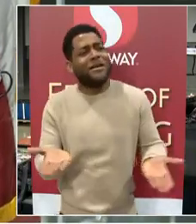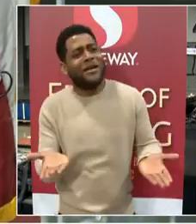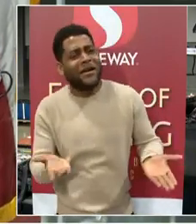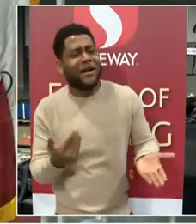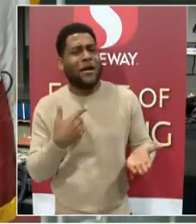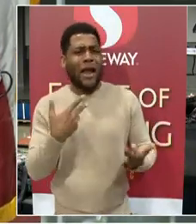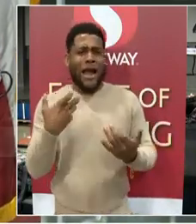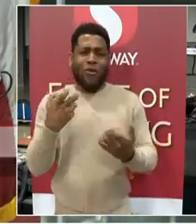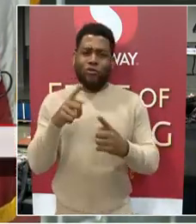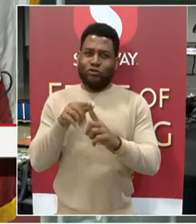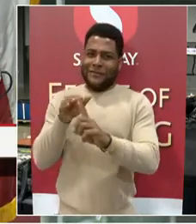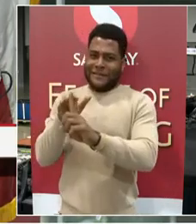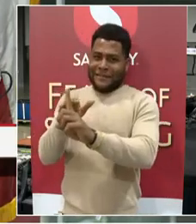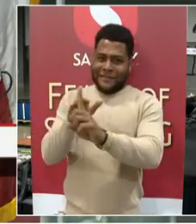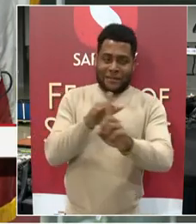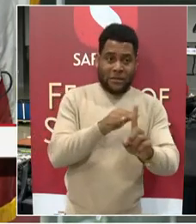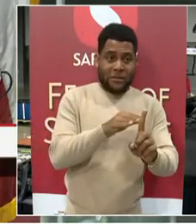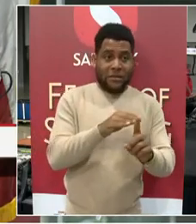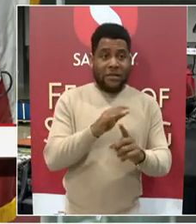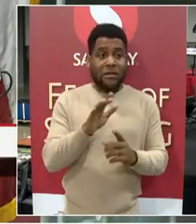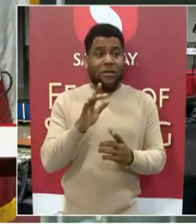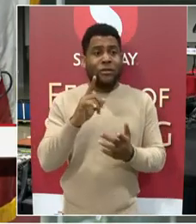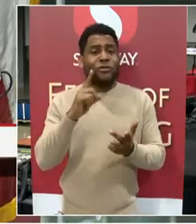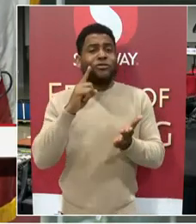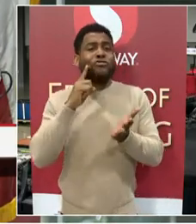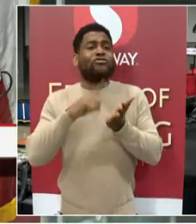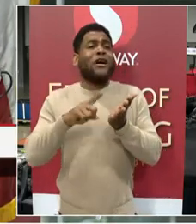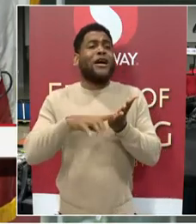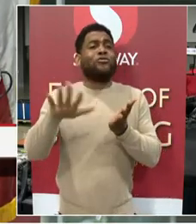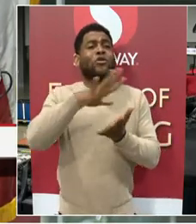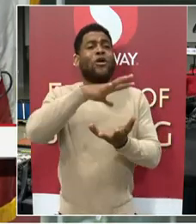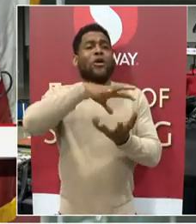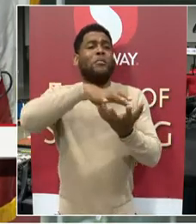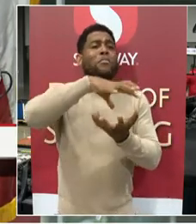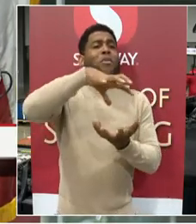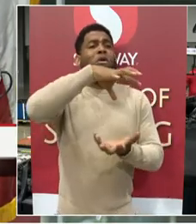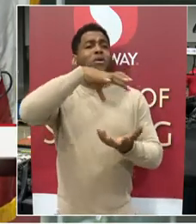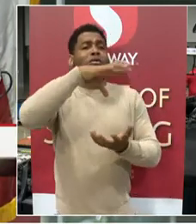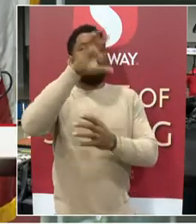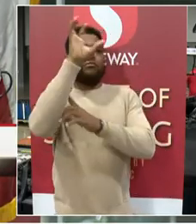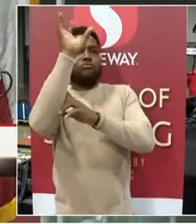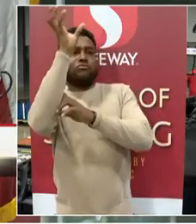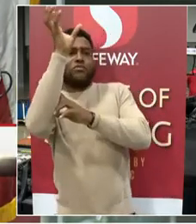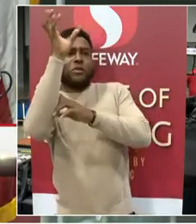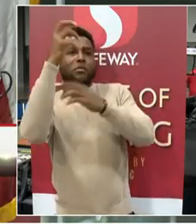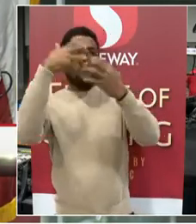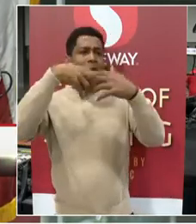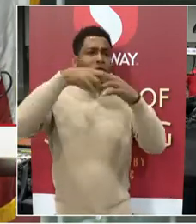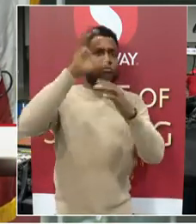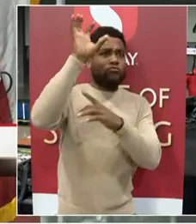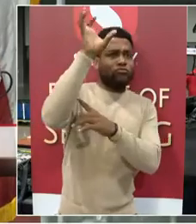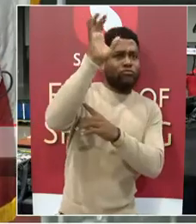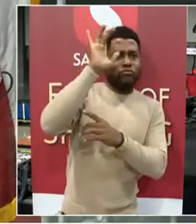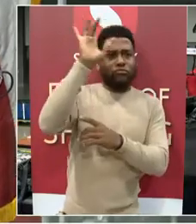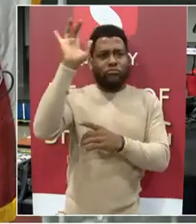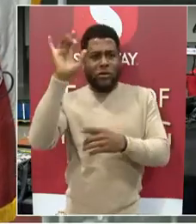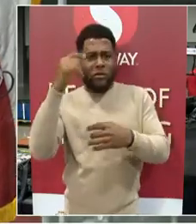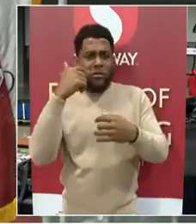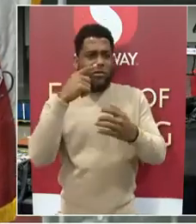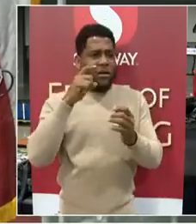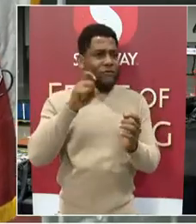smoke detectors. And if you need some help with that, dial 311 and we'll come check them for you. Have a great day. Happy